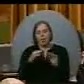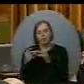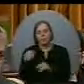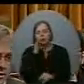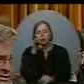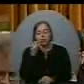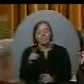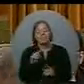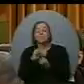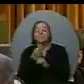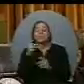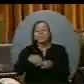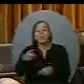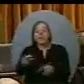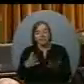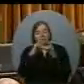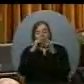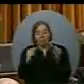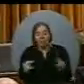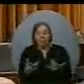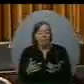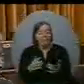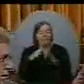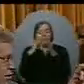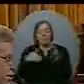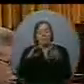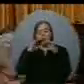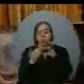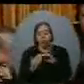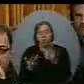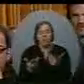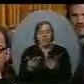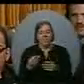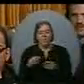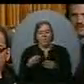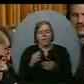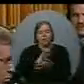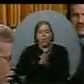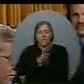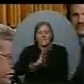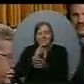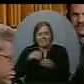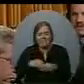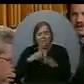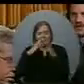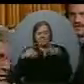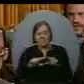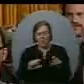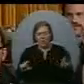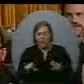beyond the molded, condemned homes, there are still 90 people living in a trailer that has no sprinkler water suppression,